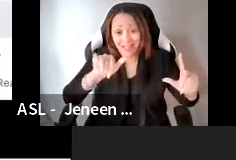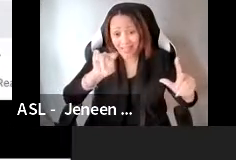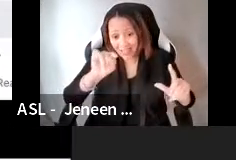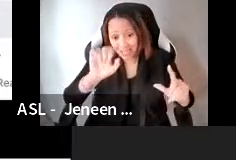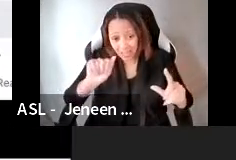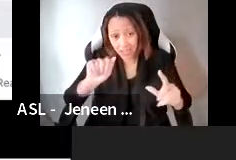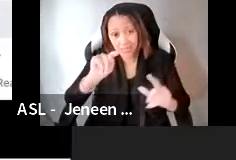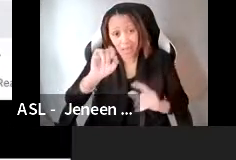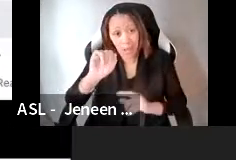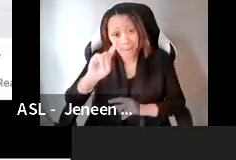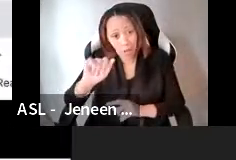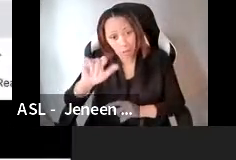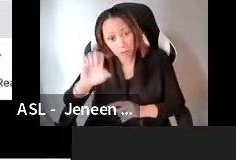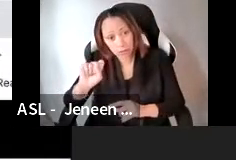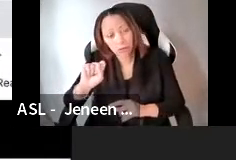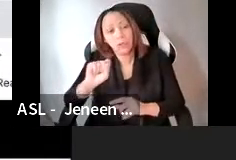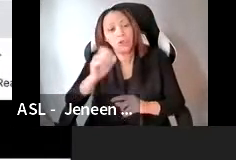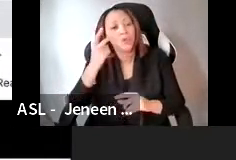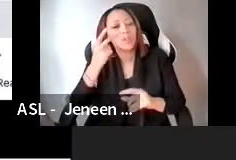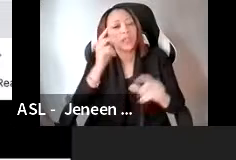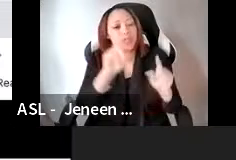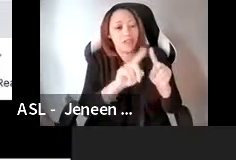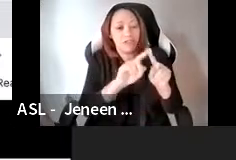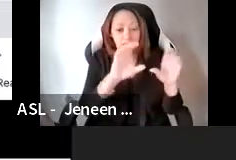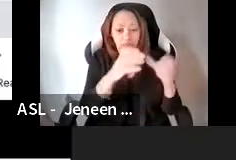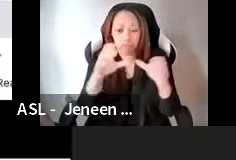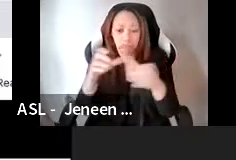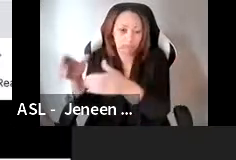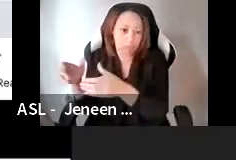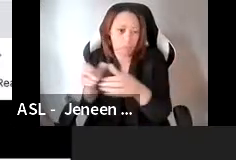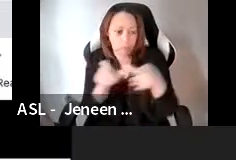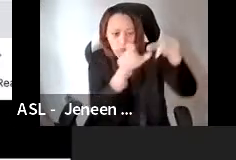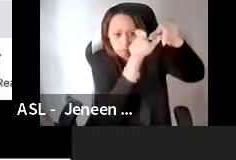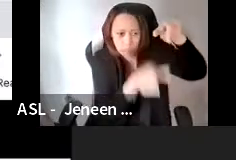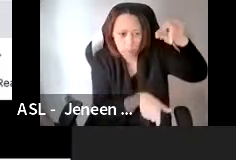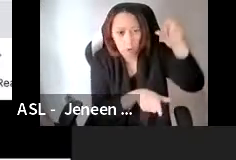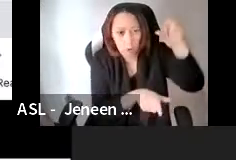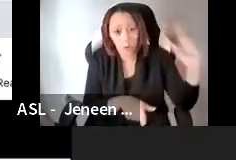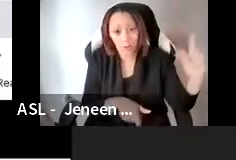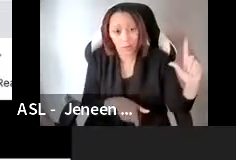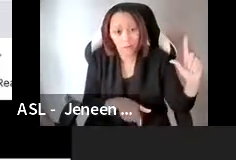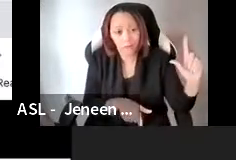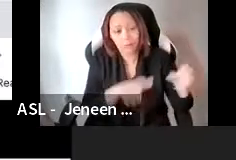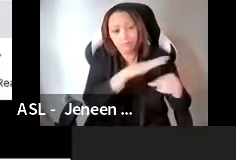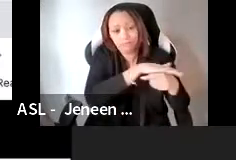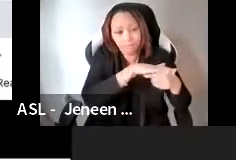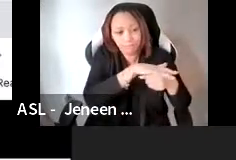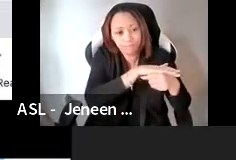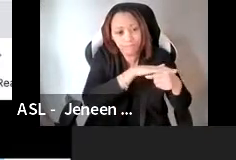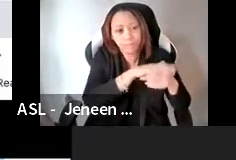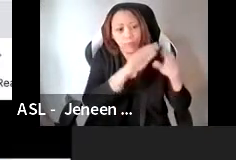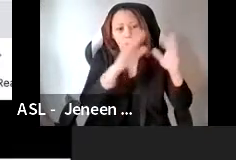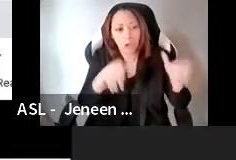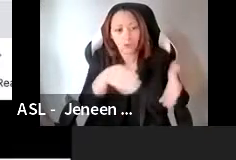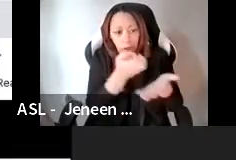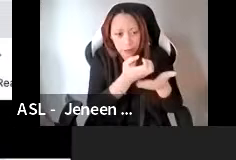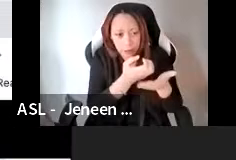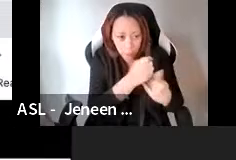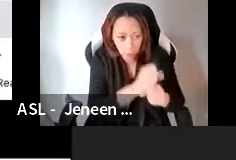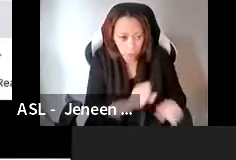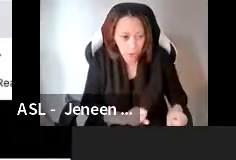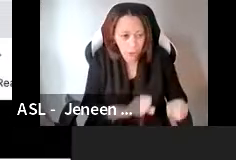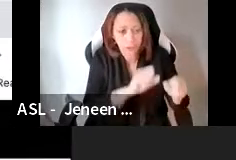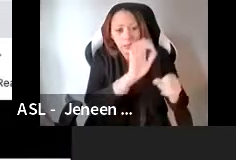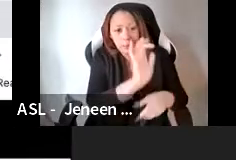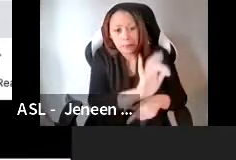different categories on the left. So you'll see demographic conditions, household economic security. You can click and